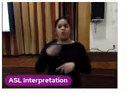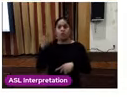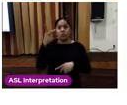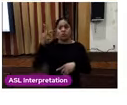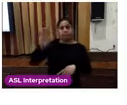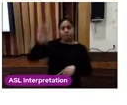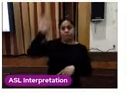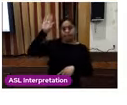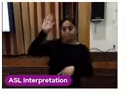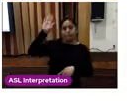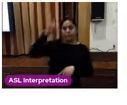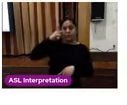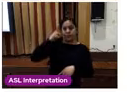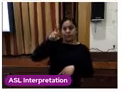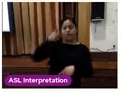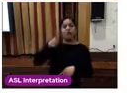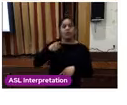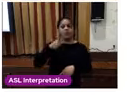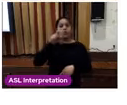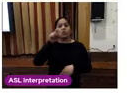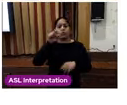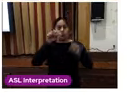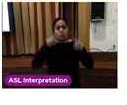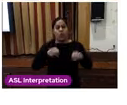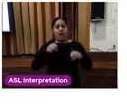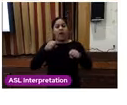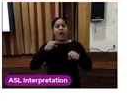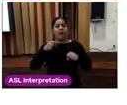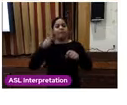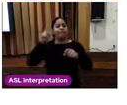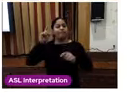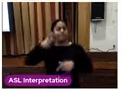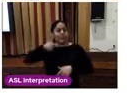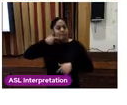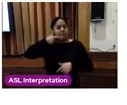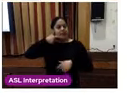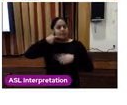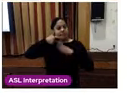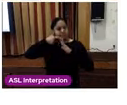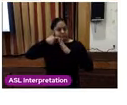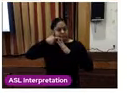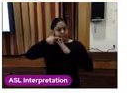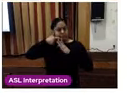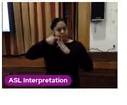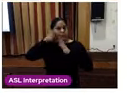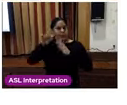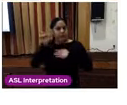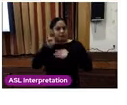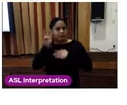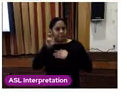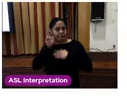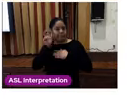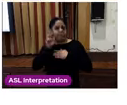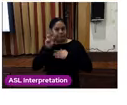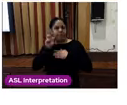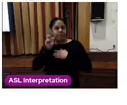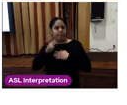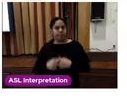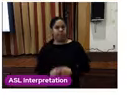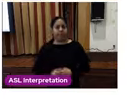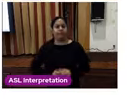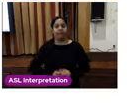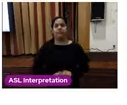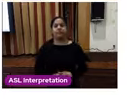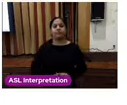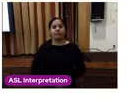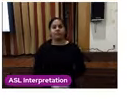hand, you can just get a headset from one of them. Will be able to live translate our town hall.